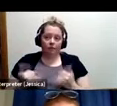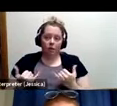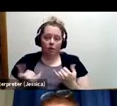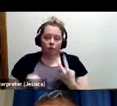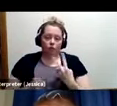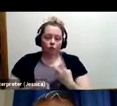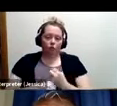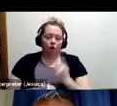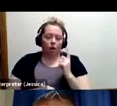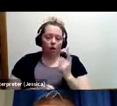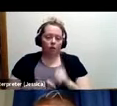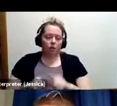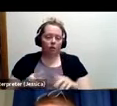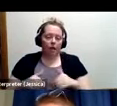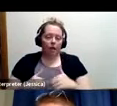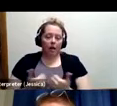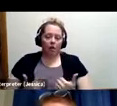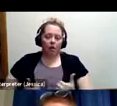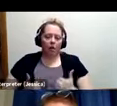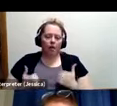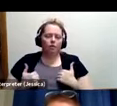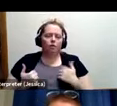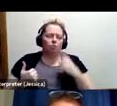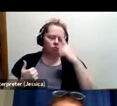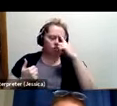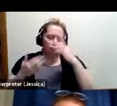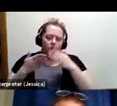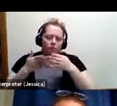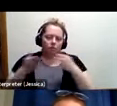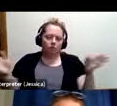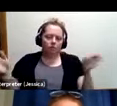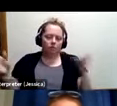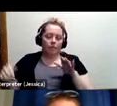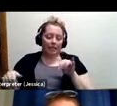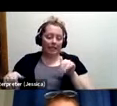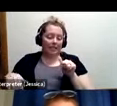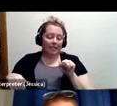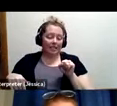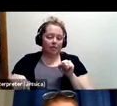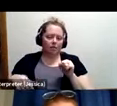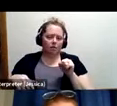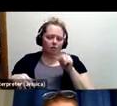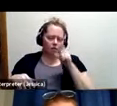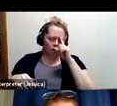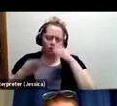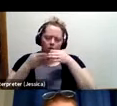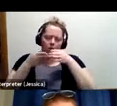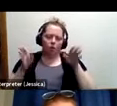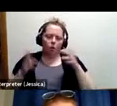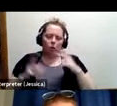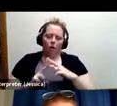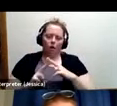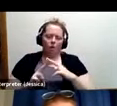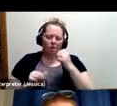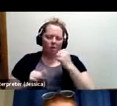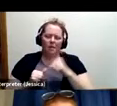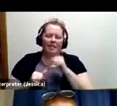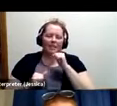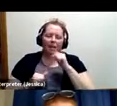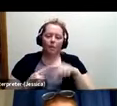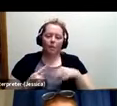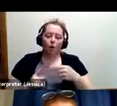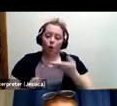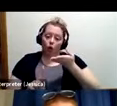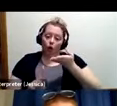simple as just being open to conversation and remembering that it's not about you. It's just, it's about